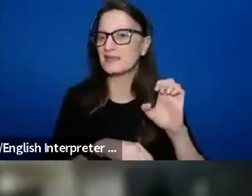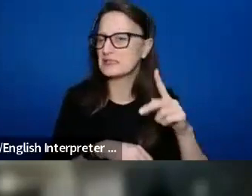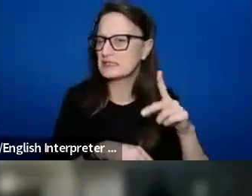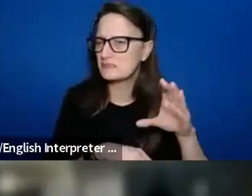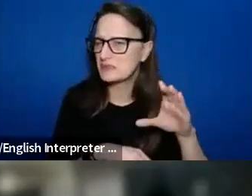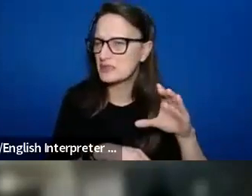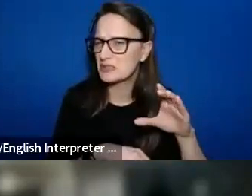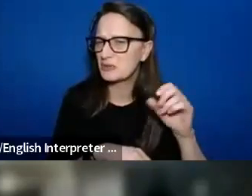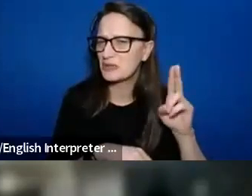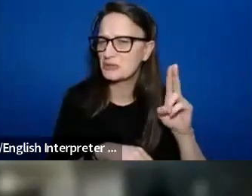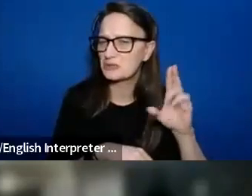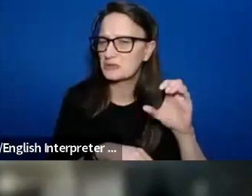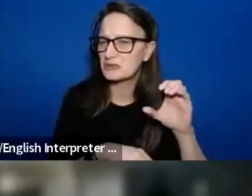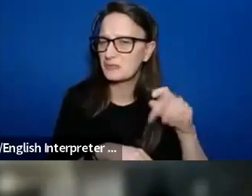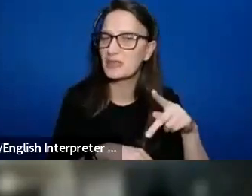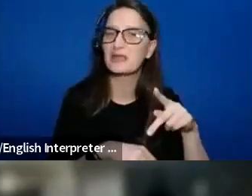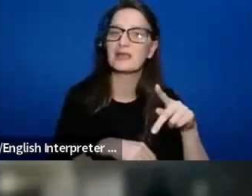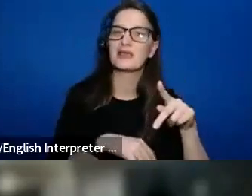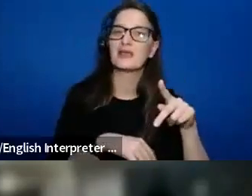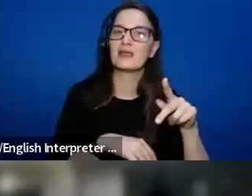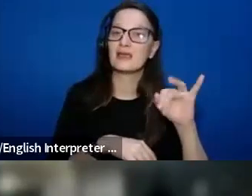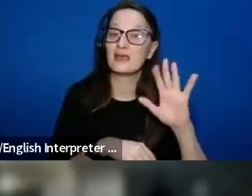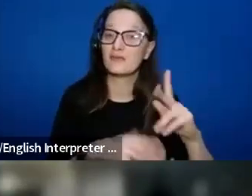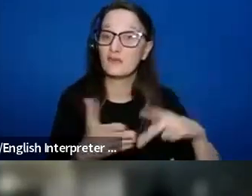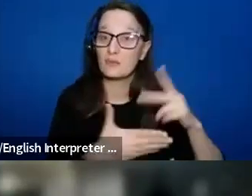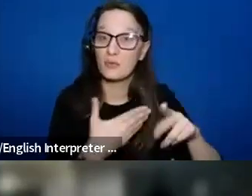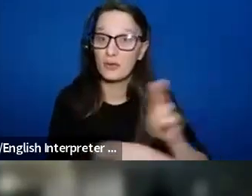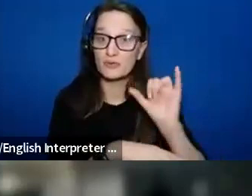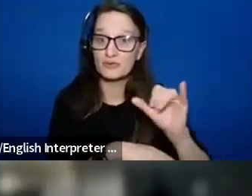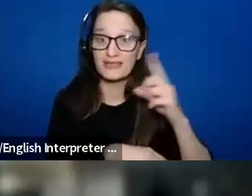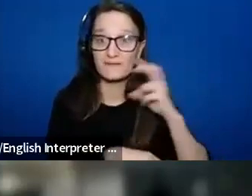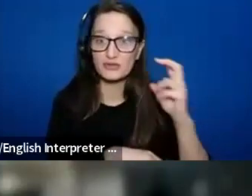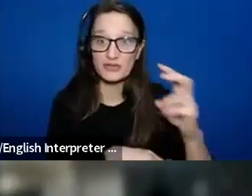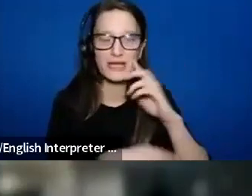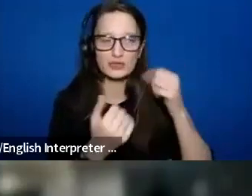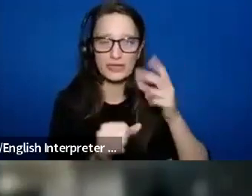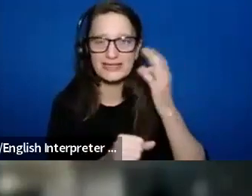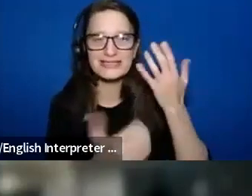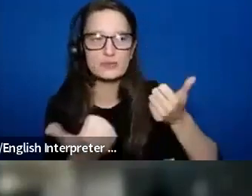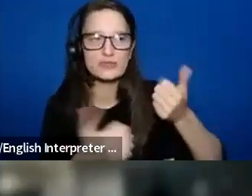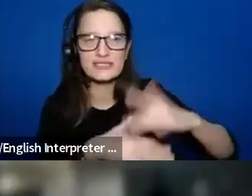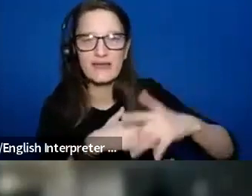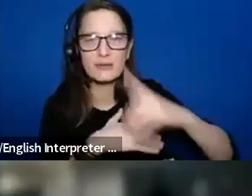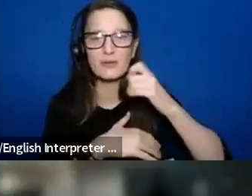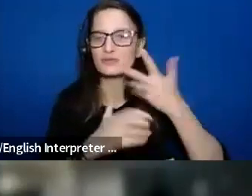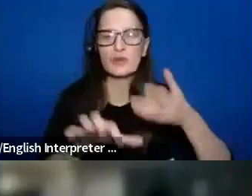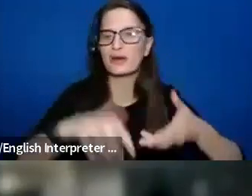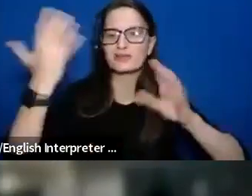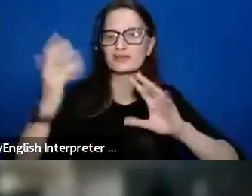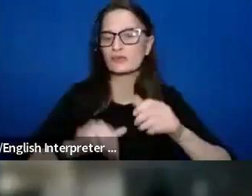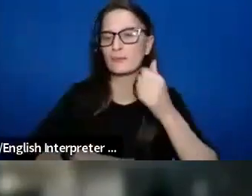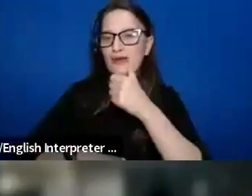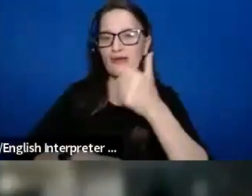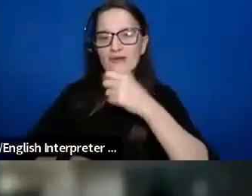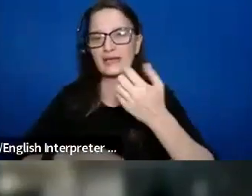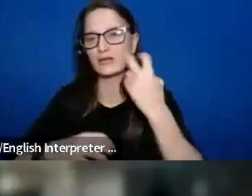UCP transportation, those are those buses that we're trying to free up in time to get to the Capitol. So we don't want to disrupt anybody's regular daily transport or their attendance